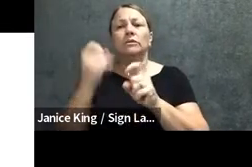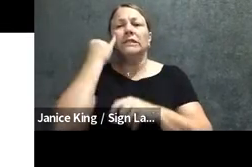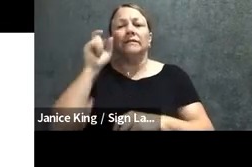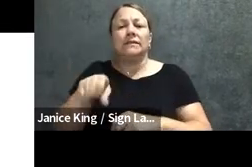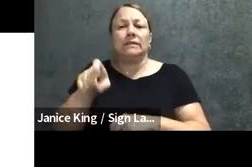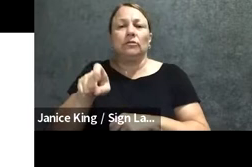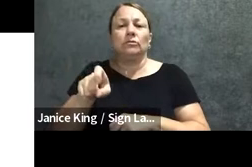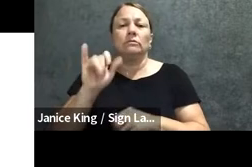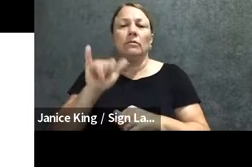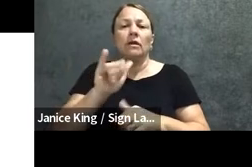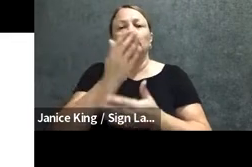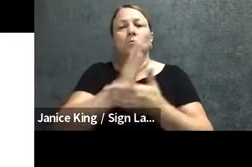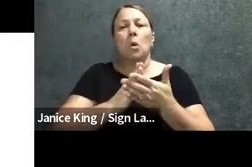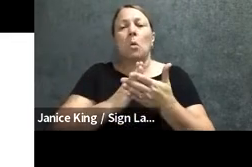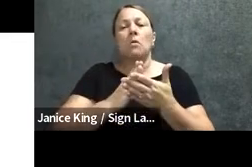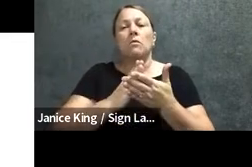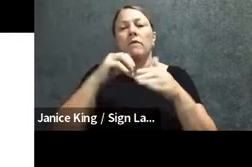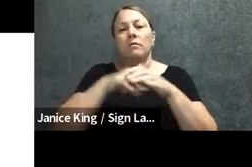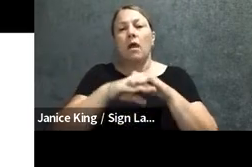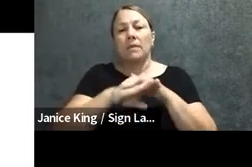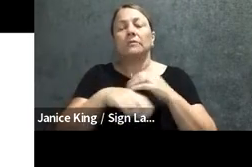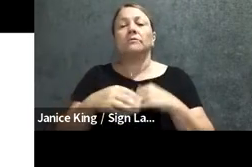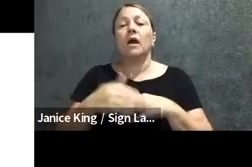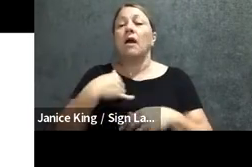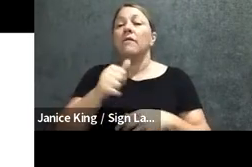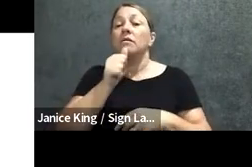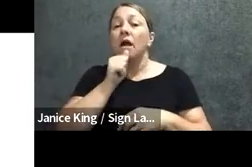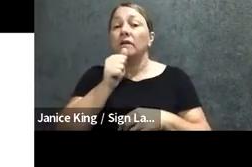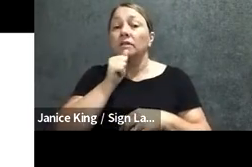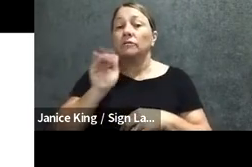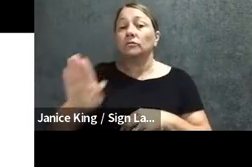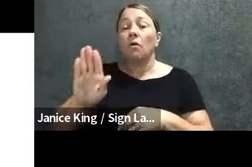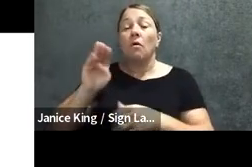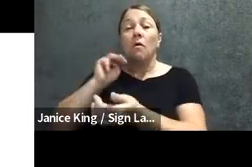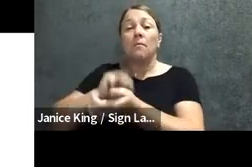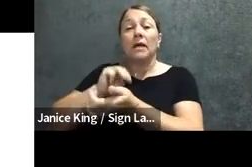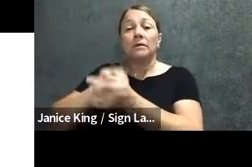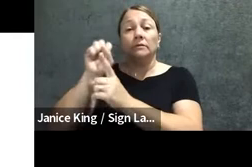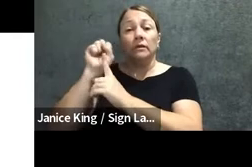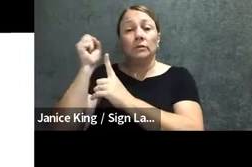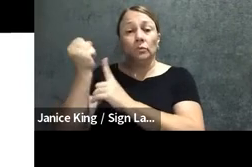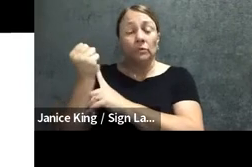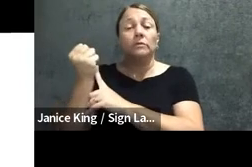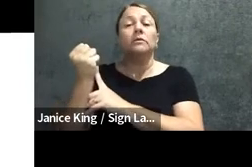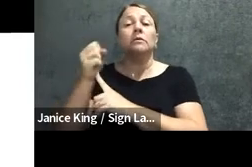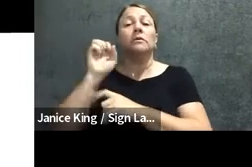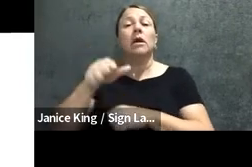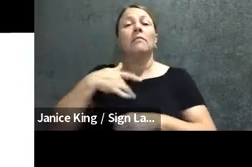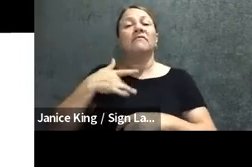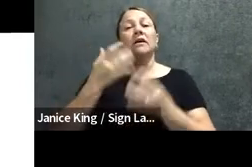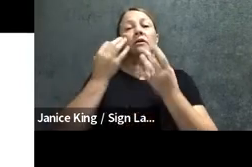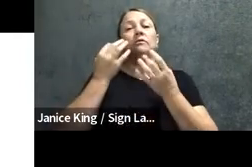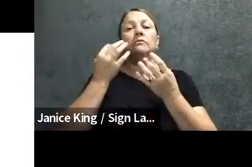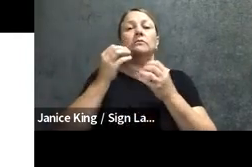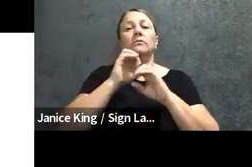reasonable accommodation. They have confidentiality of their medical conditions, and they need to be free from discrimination or